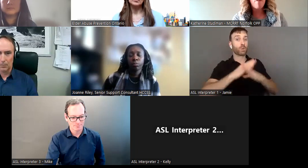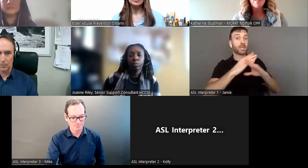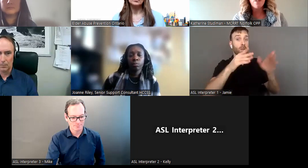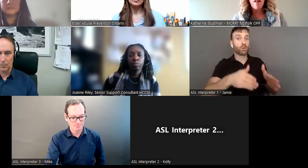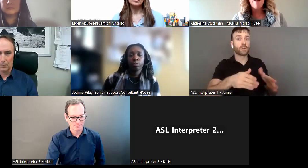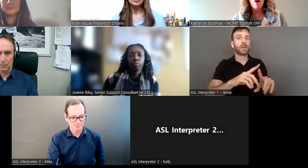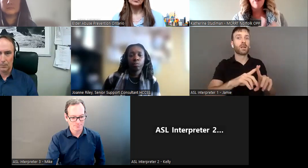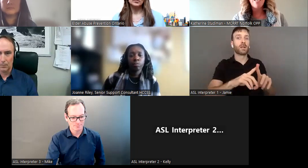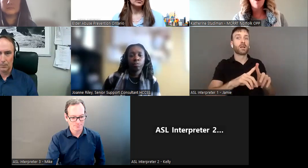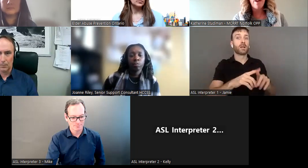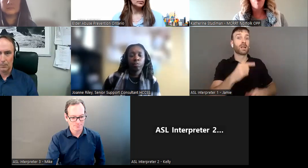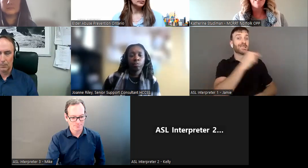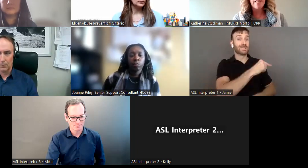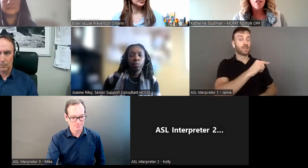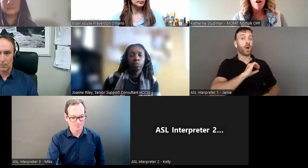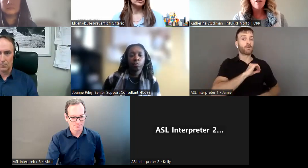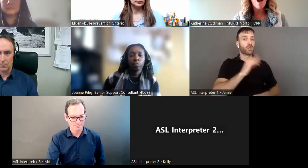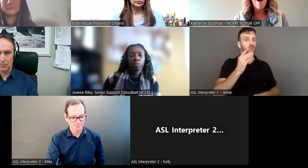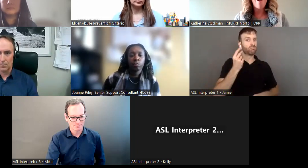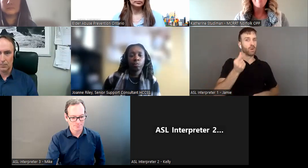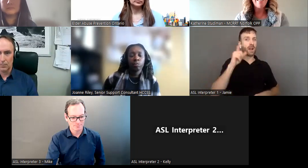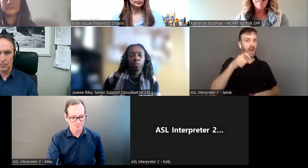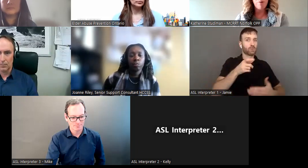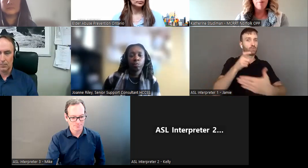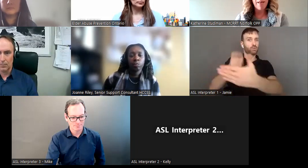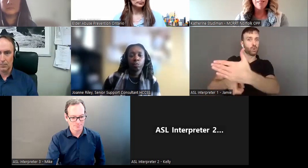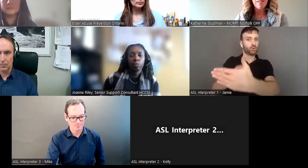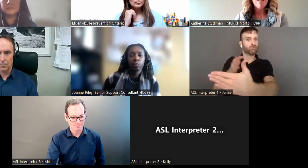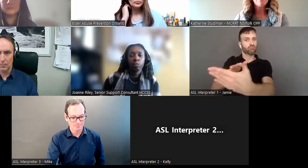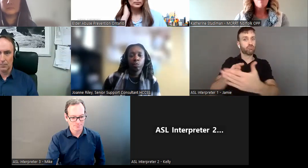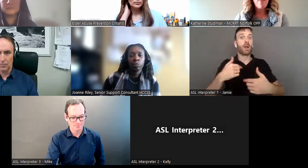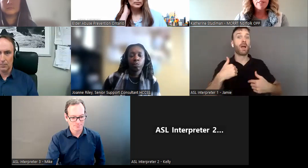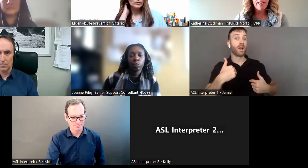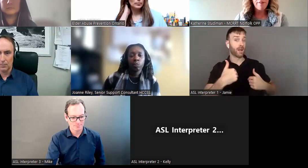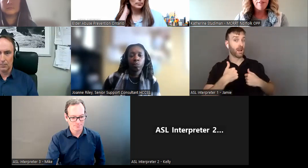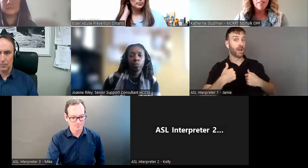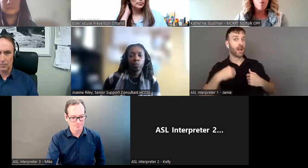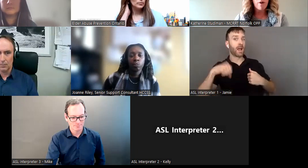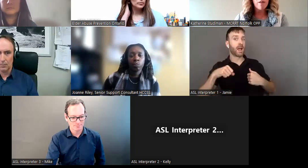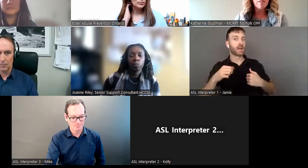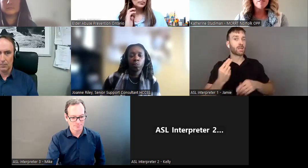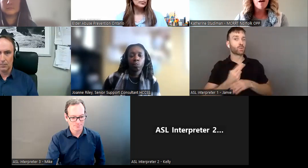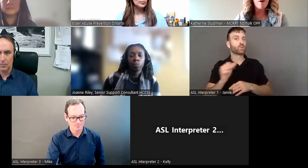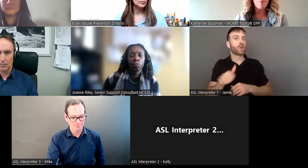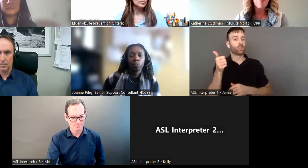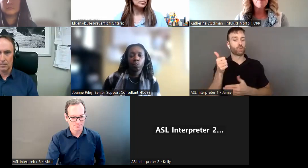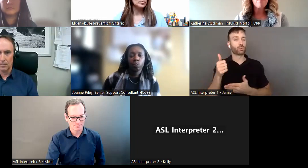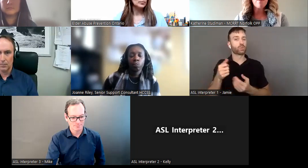and the officer will have an obligation right away to lay a charge. I can implement some other safety